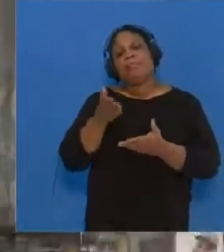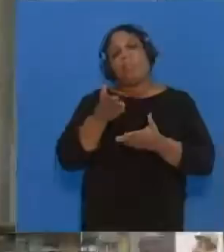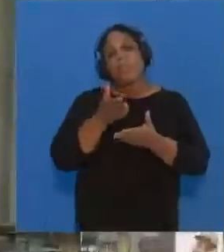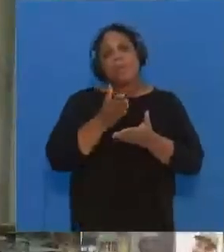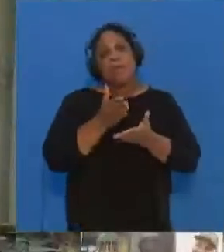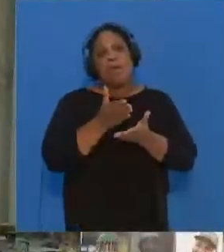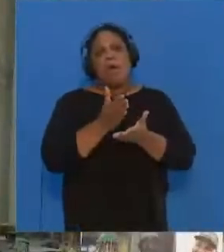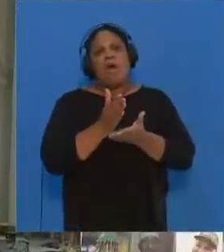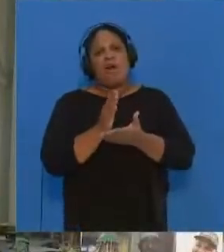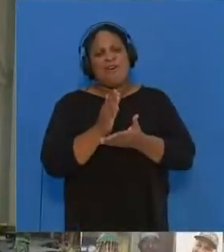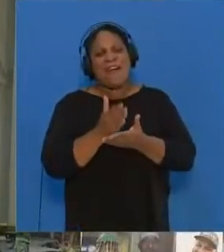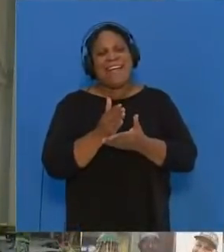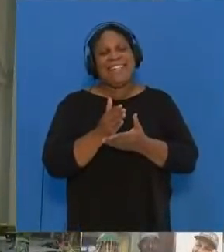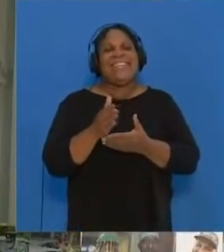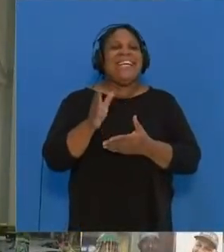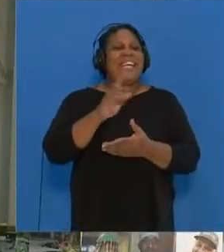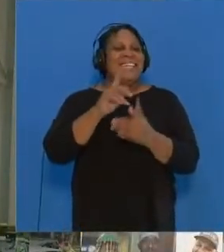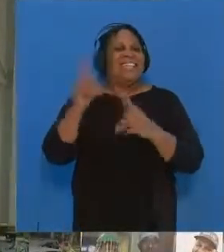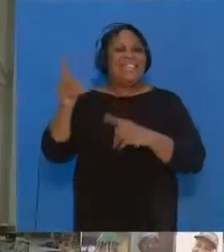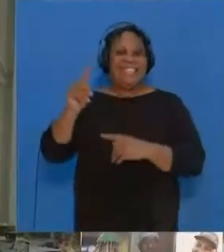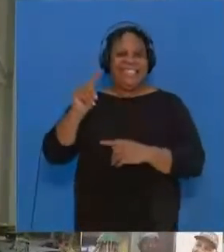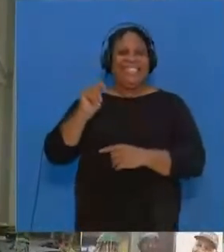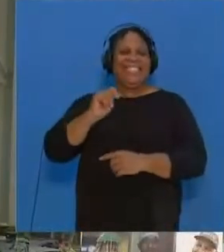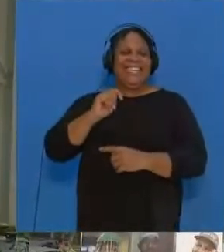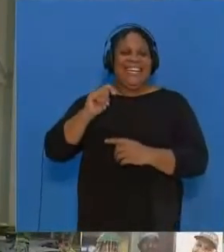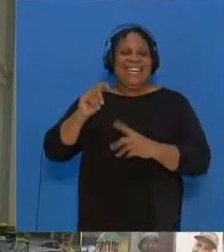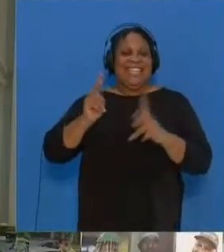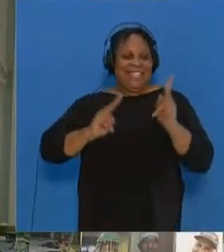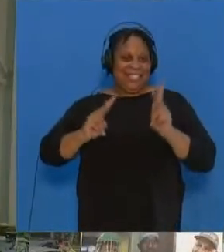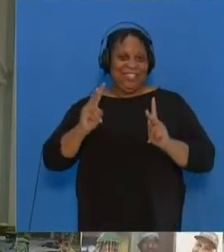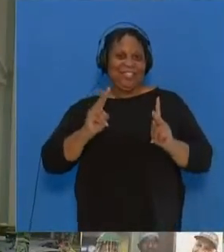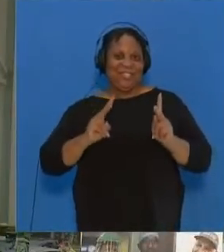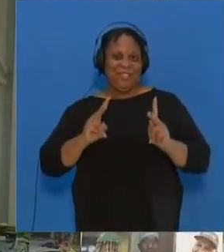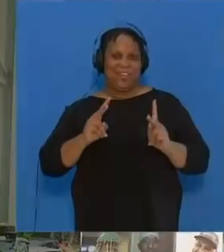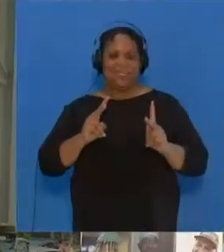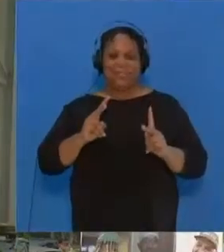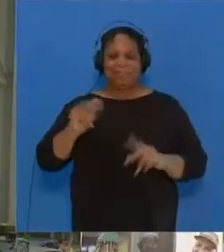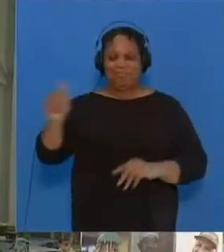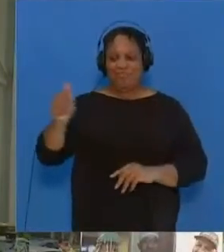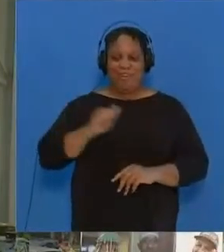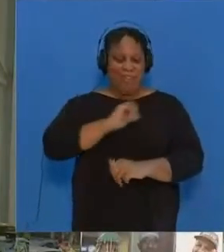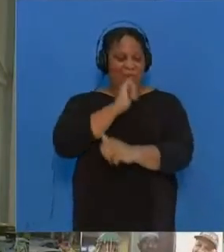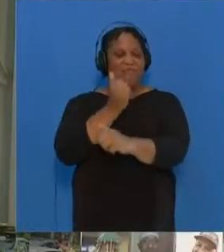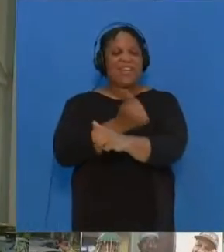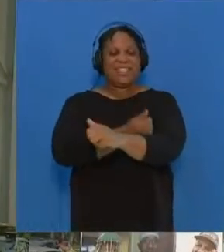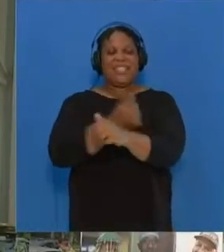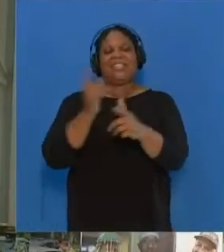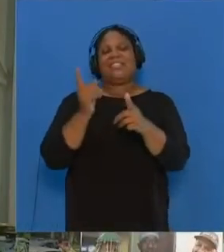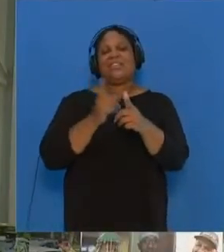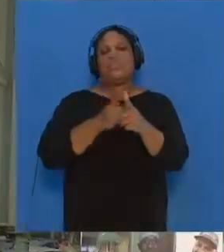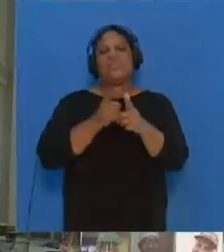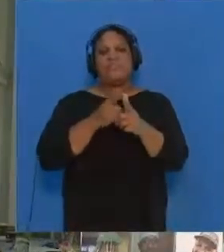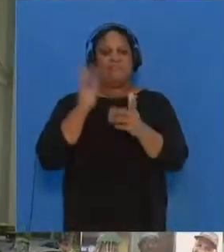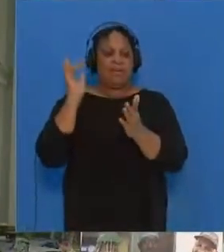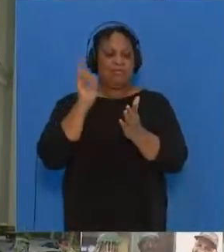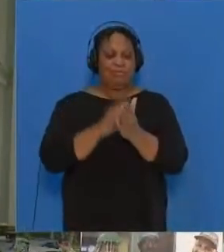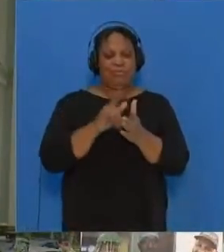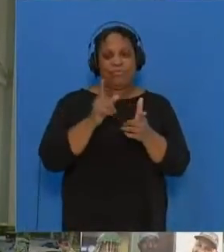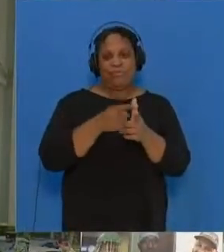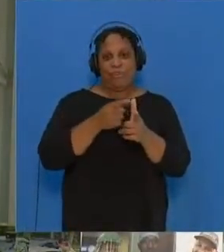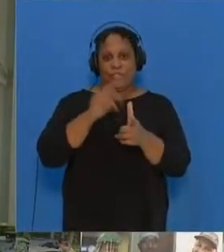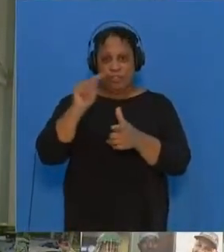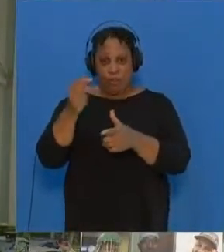The travel authorization. The website comes online tomorrow. The first flights come in